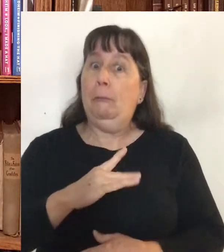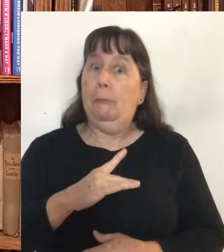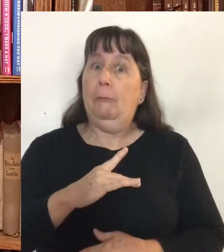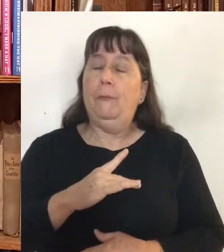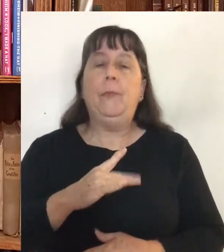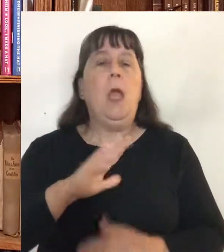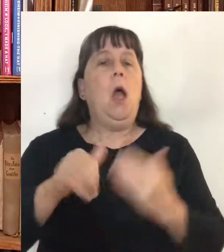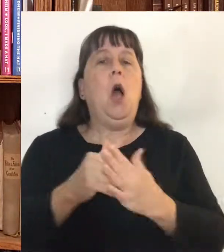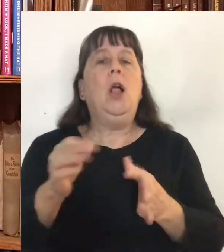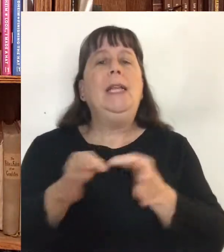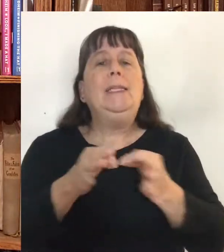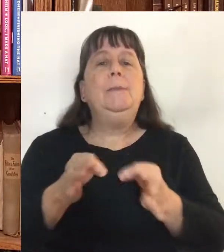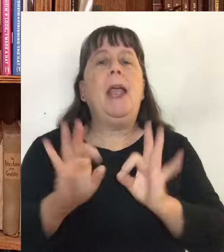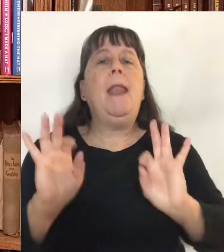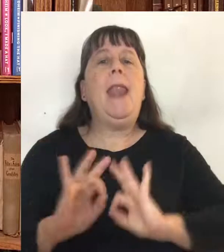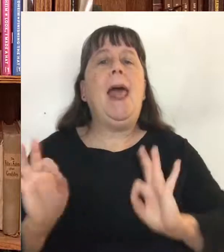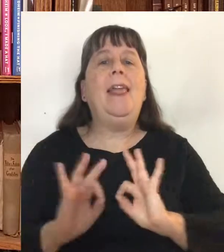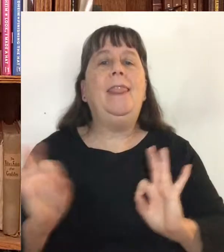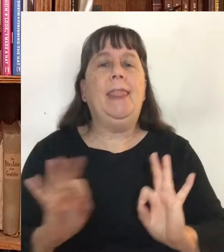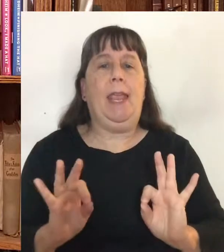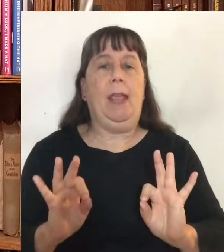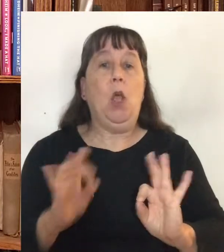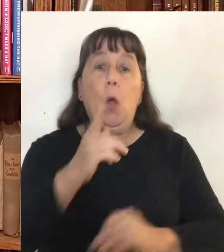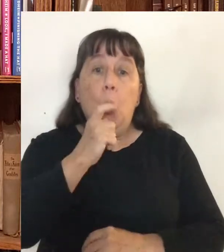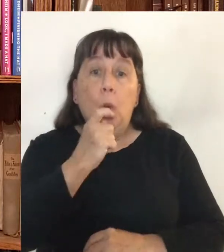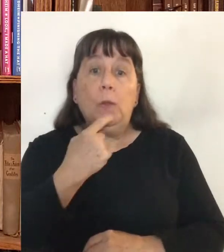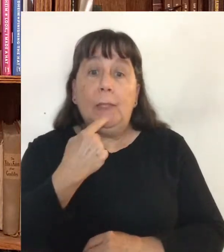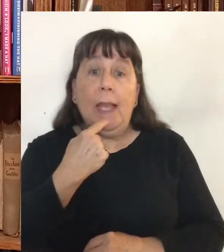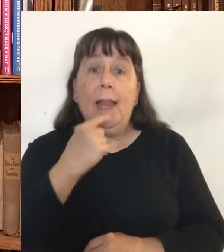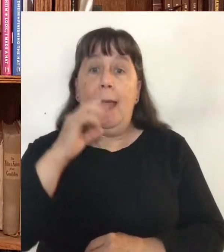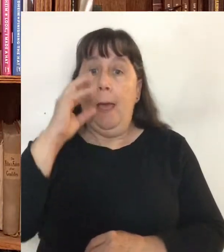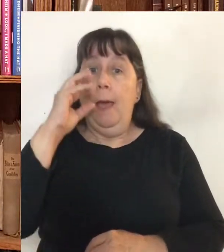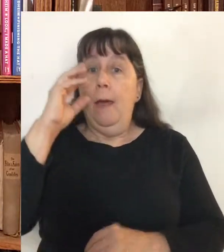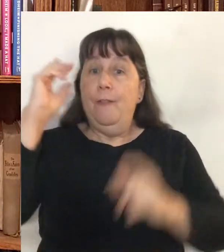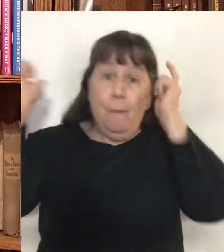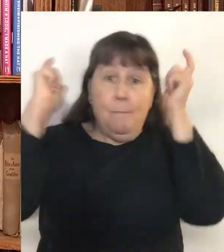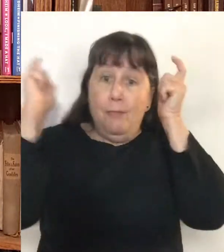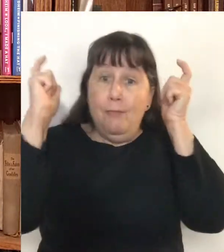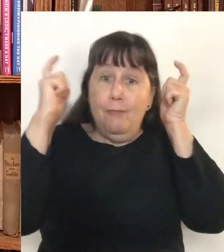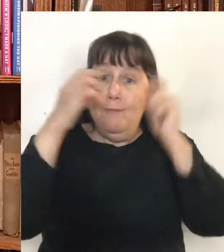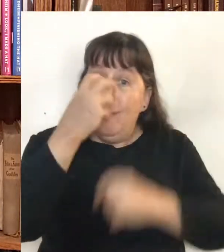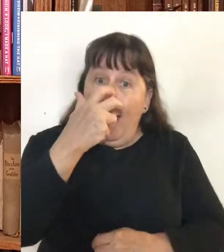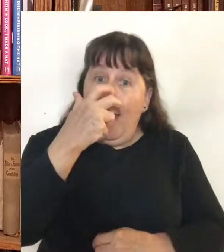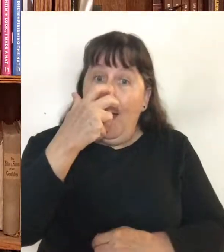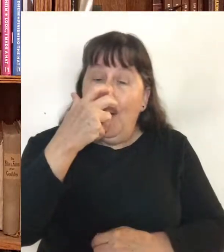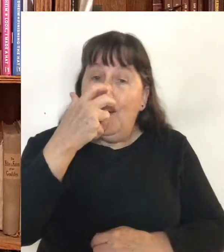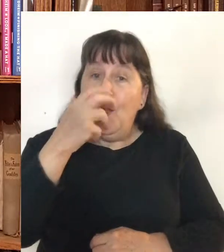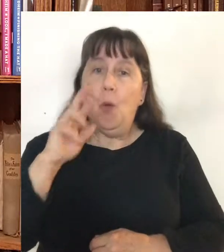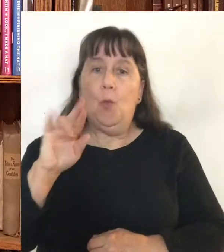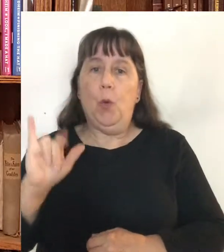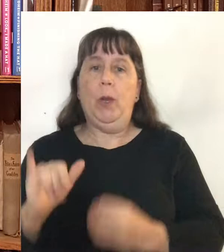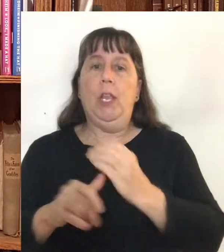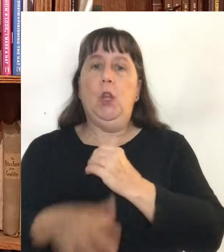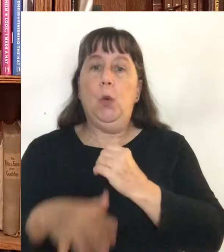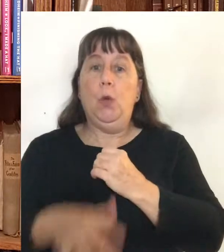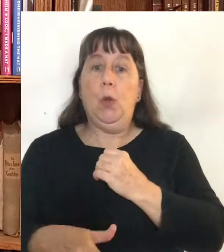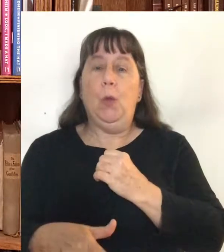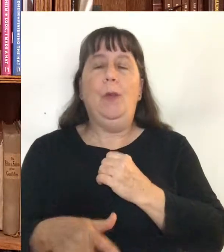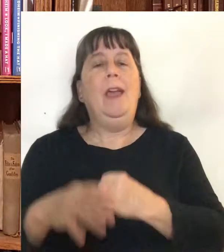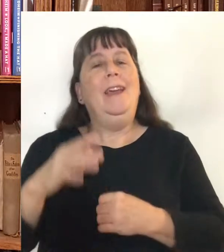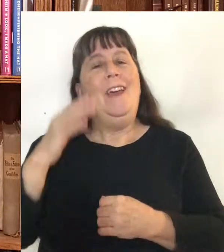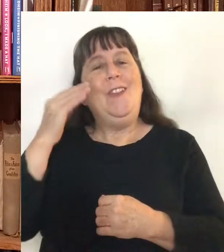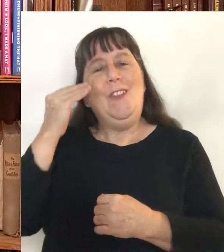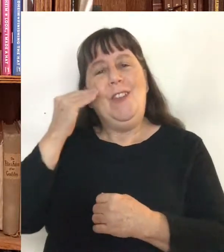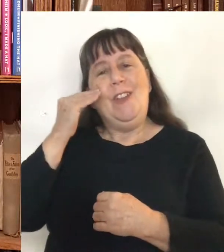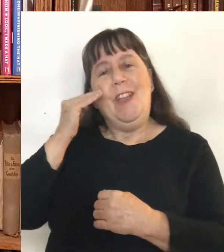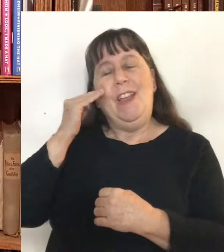up as a nothing burger by the second banana clown, Rudy Toot Toot, known to his detractors